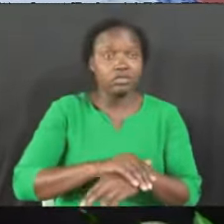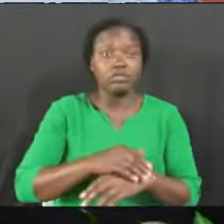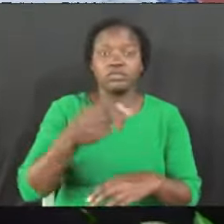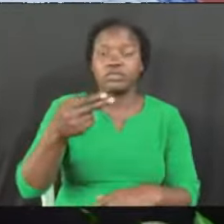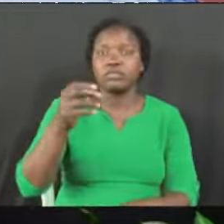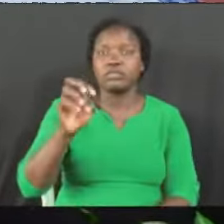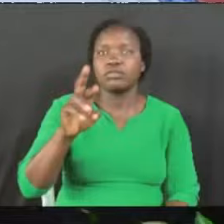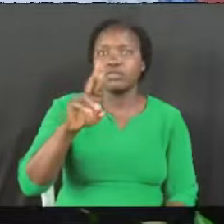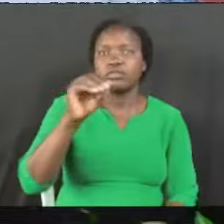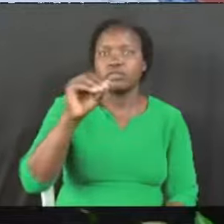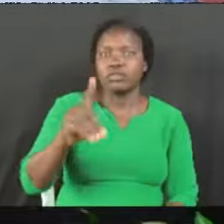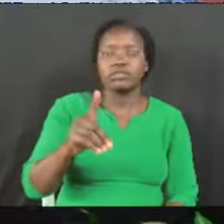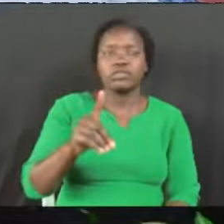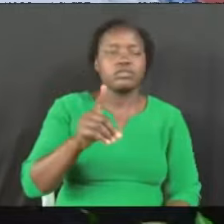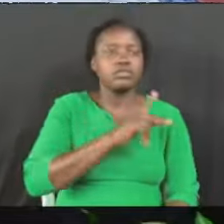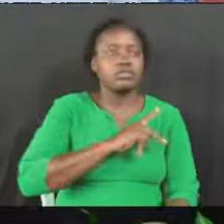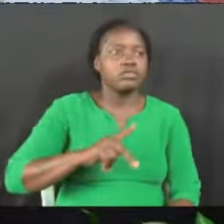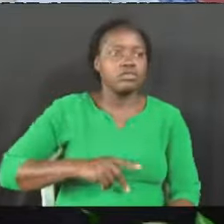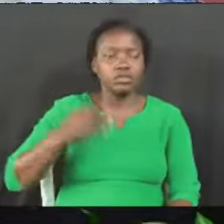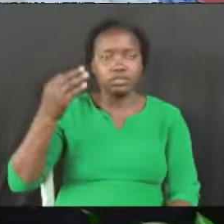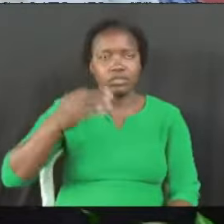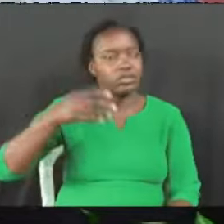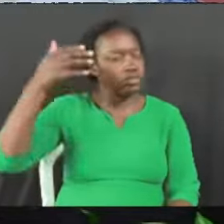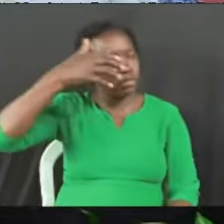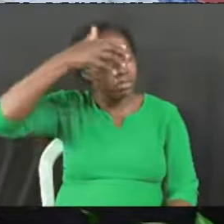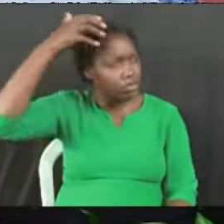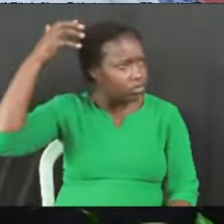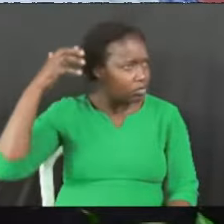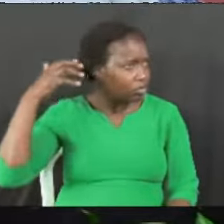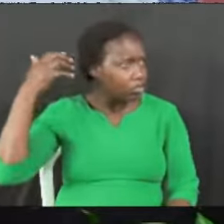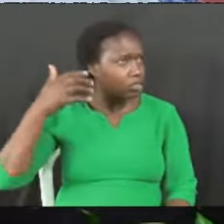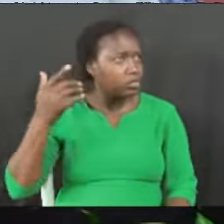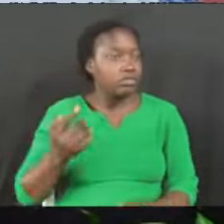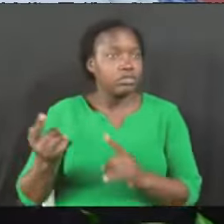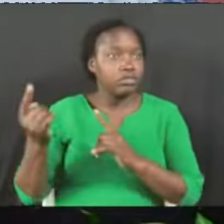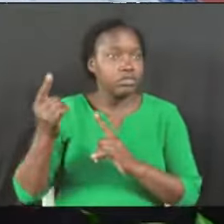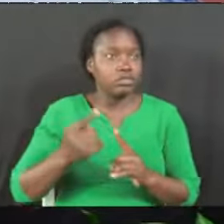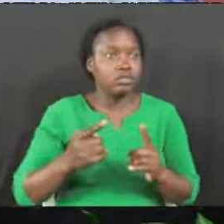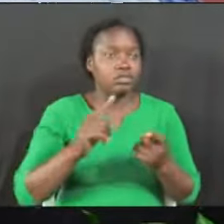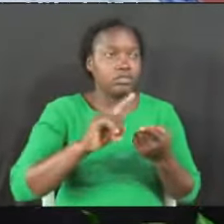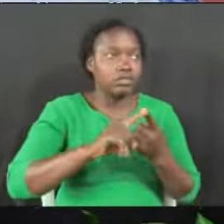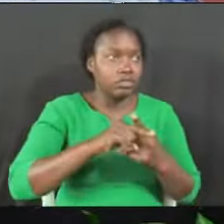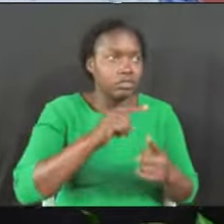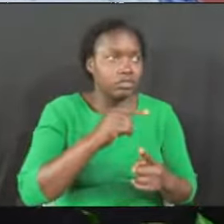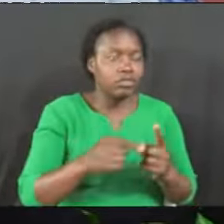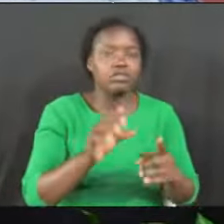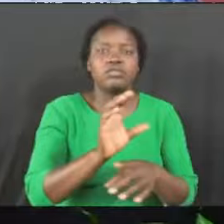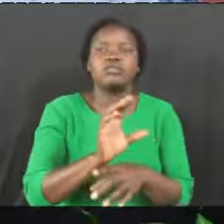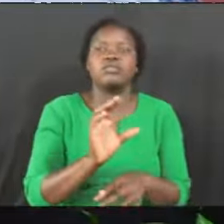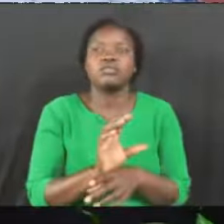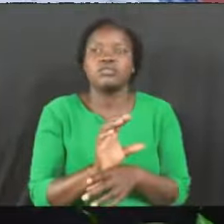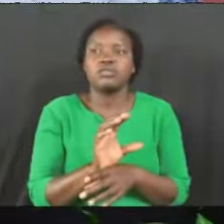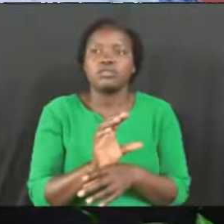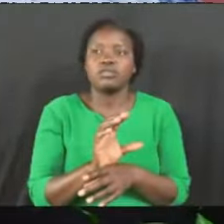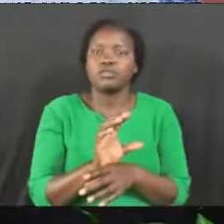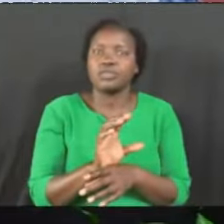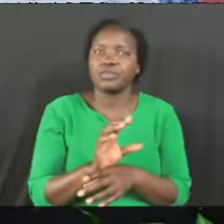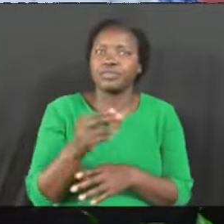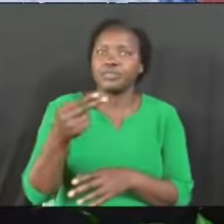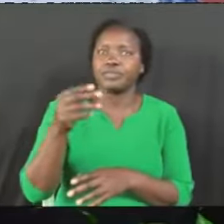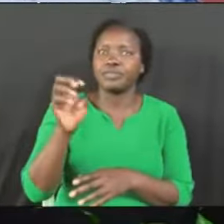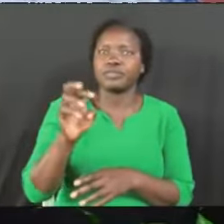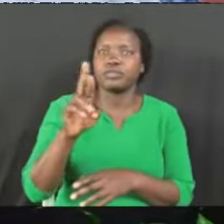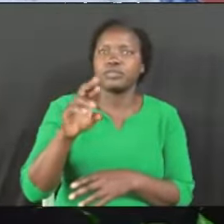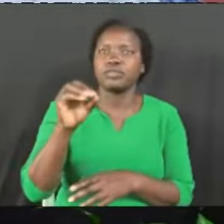Judea. And he has come now to lay his hand on the church. Herod